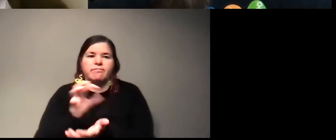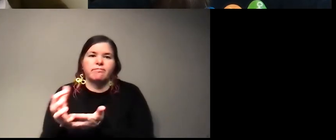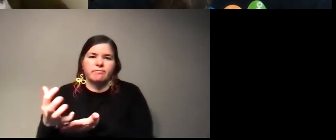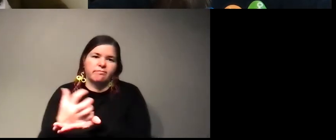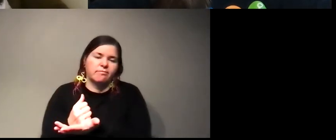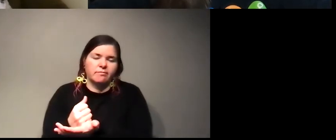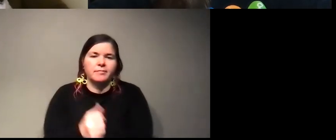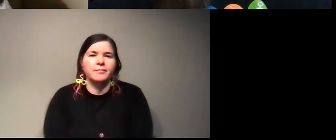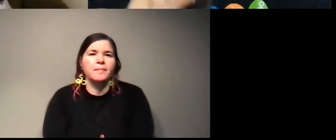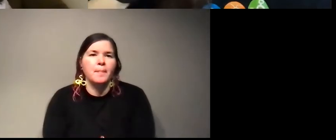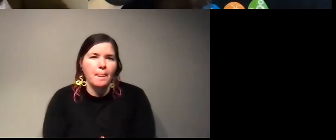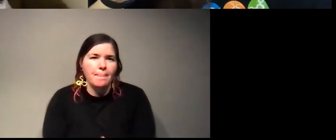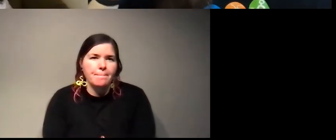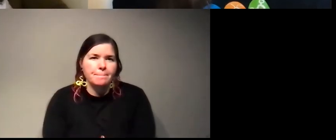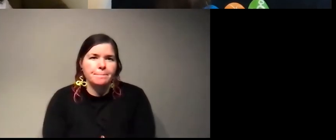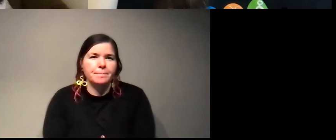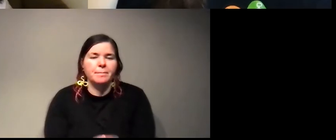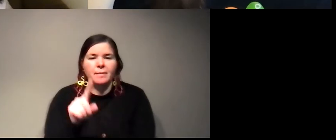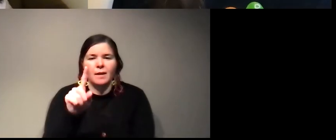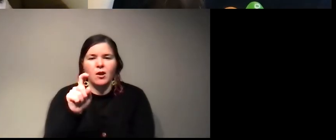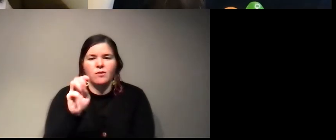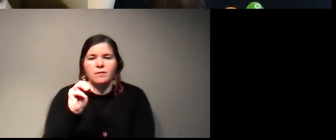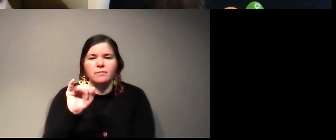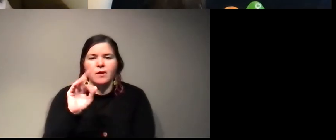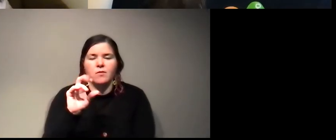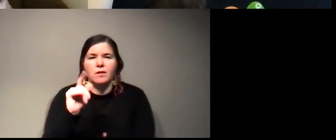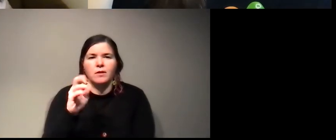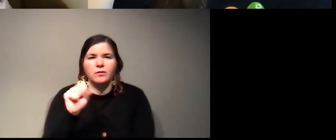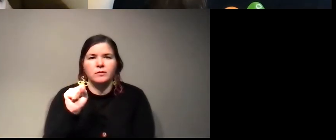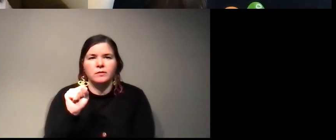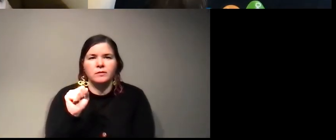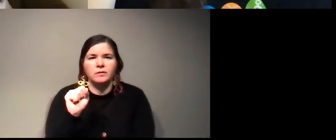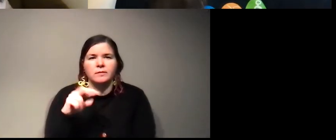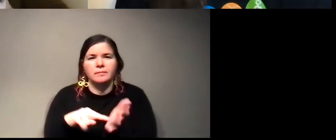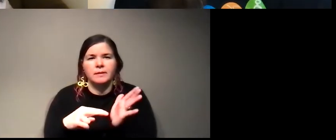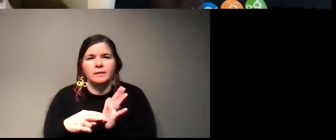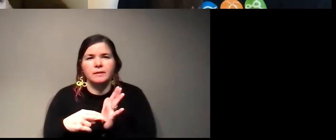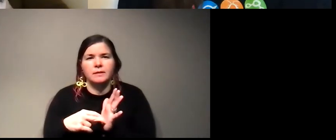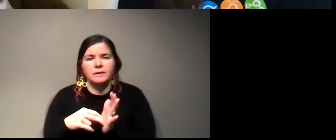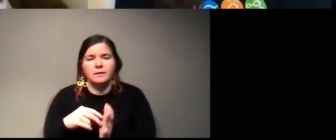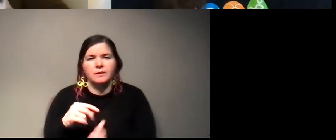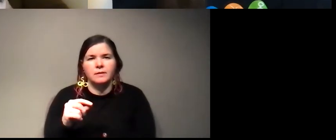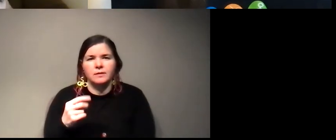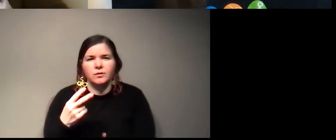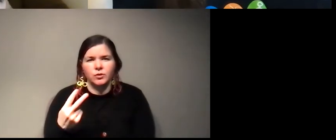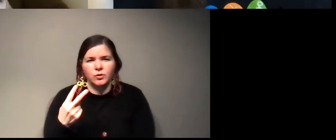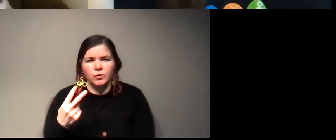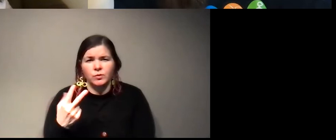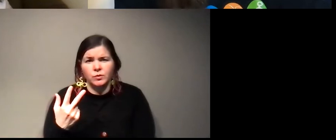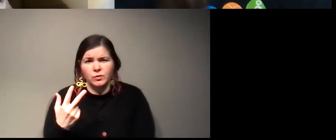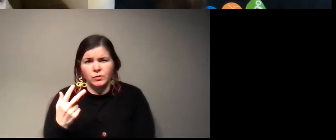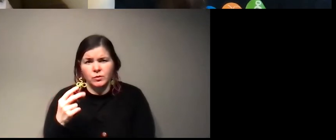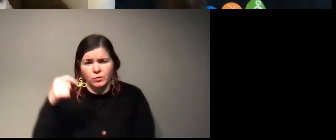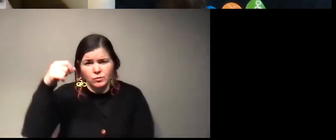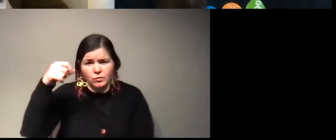of. Yeah, and 100 microliters is like a couple, maybe 2 or 3 raindrops.